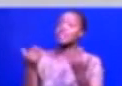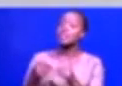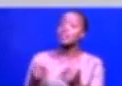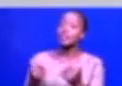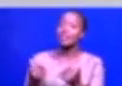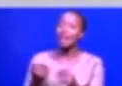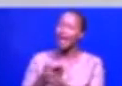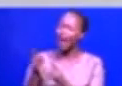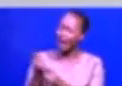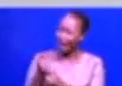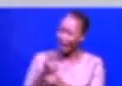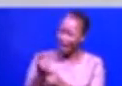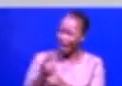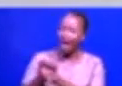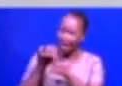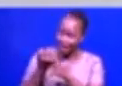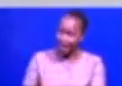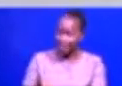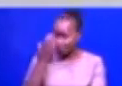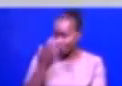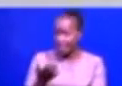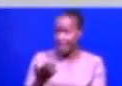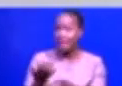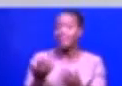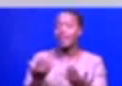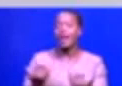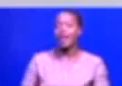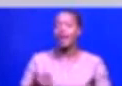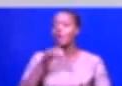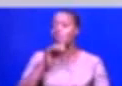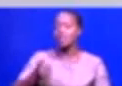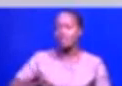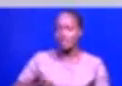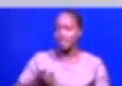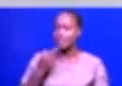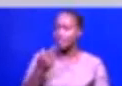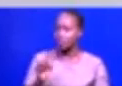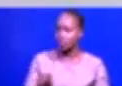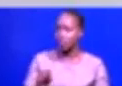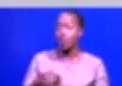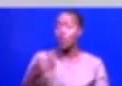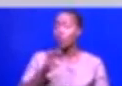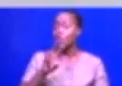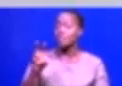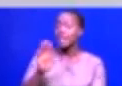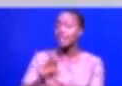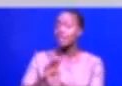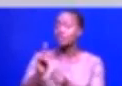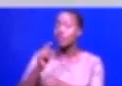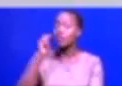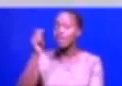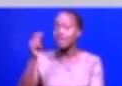hearts out, really, because they are really young boys and girls, and therefore we always see a lot of talent and a lot